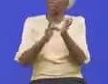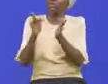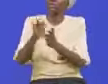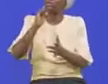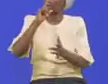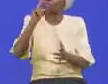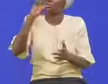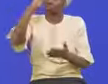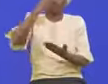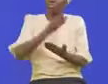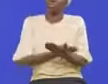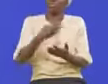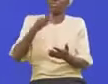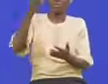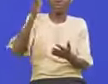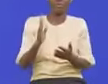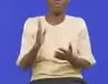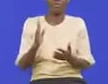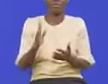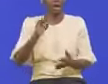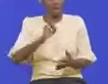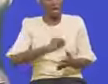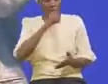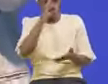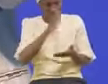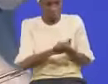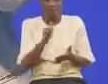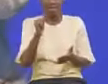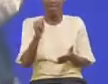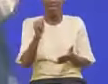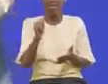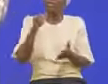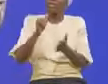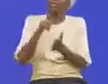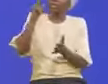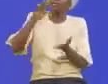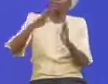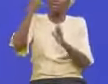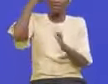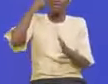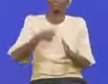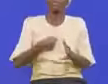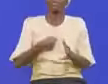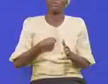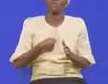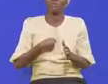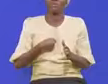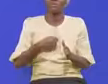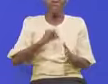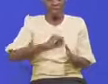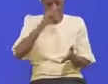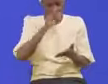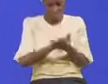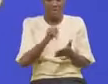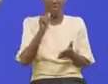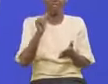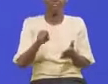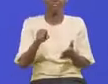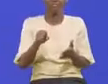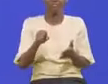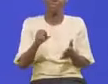Be Yesu nye Mawu vi la. Mexɔ se. Eku ɖe ta nye. Mexɔ